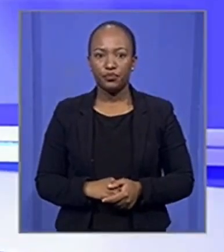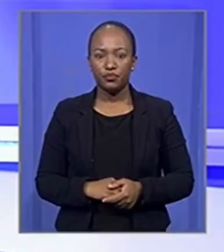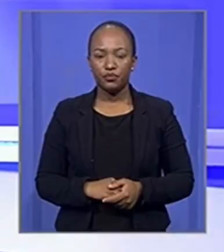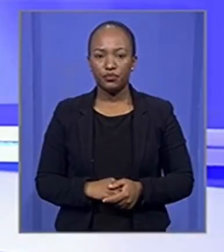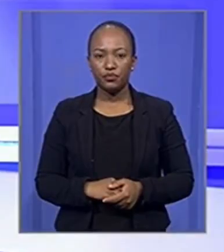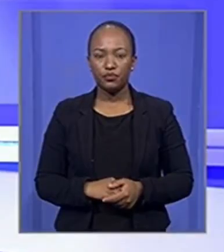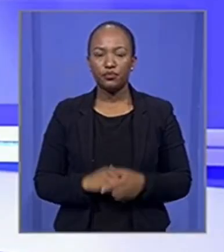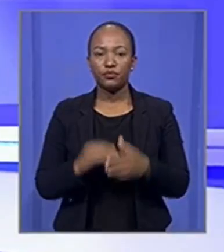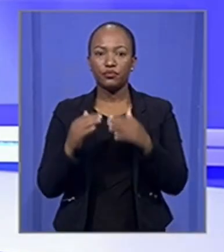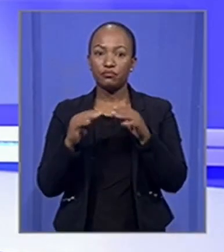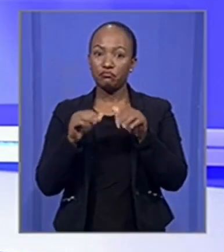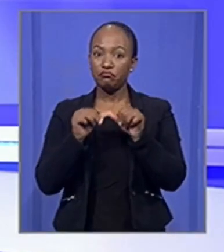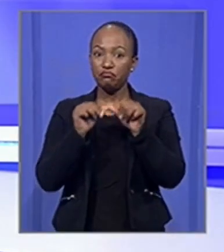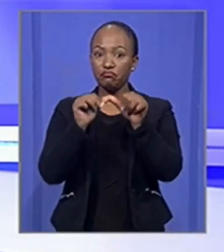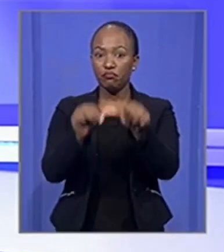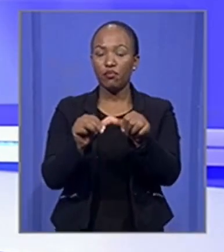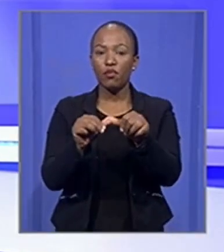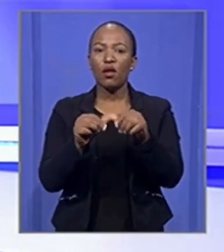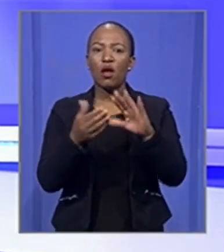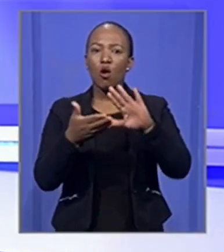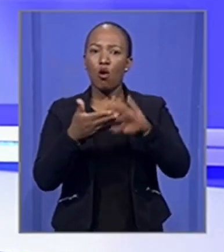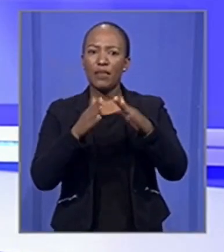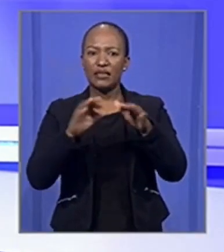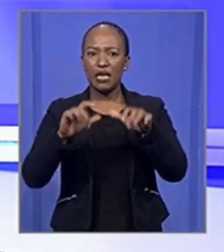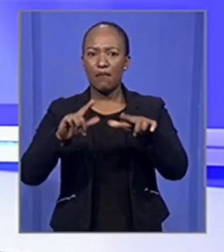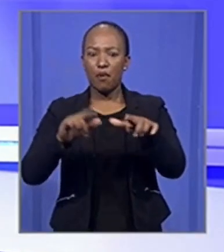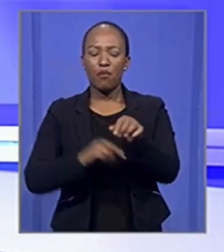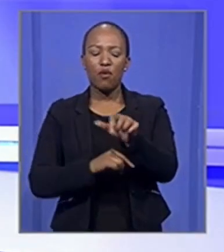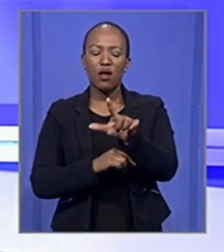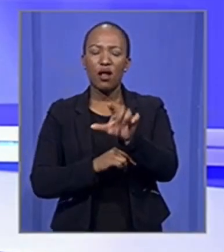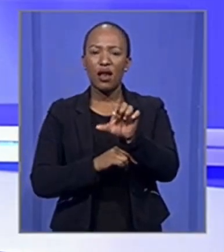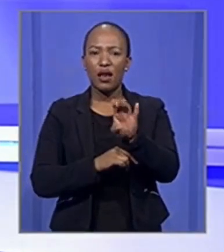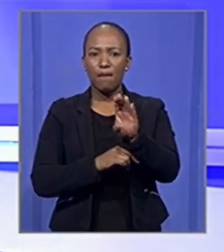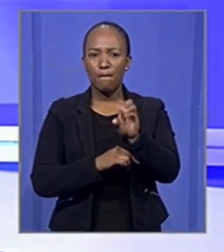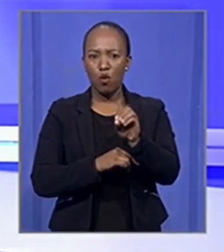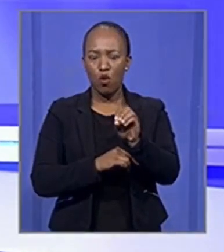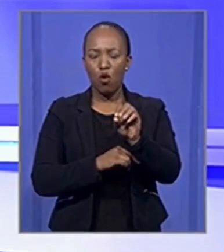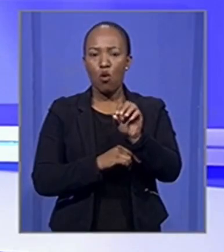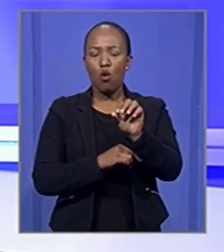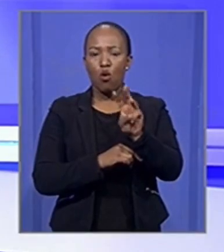Ratela pele ba a iba leboa khomo provinceng ya Limpopo ba tetleba ka meralo e tsofetseng ya